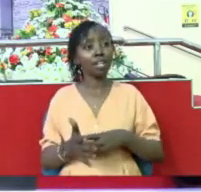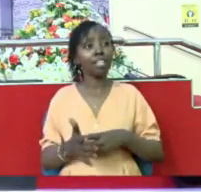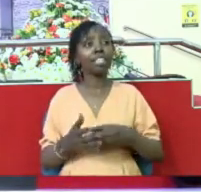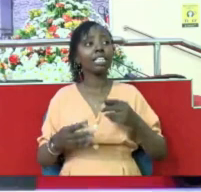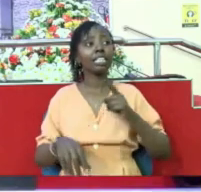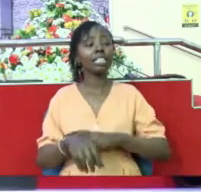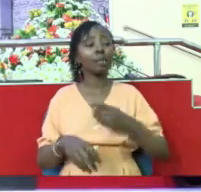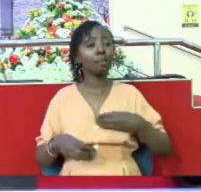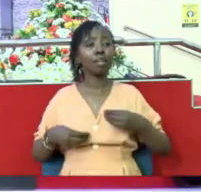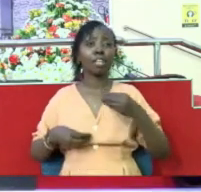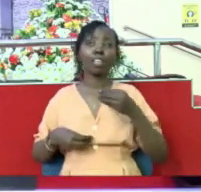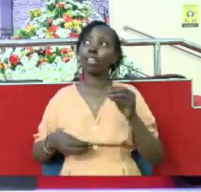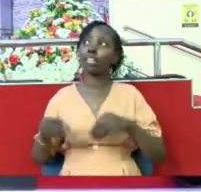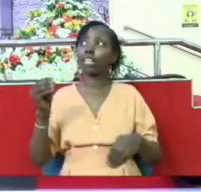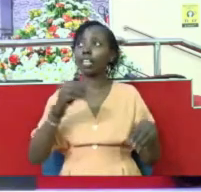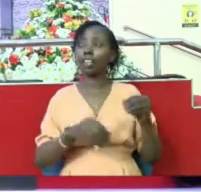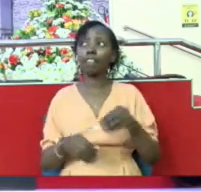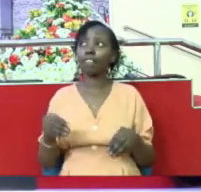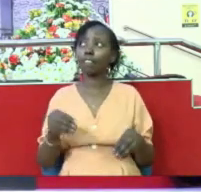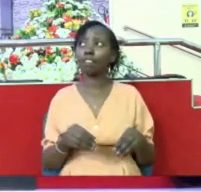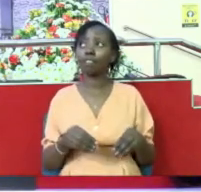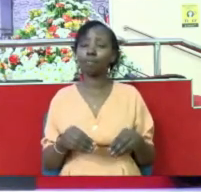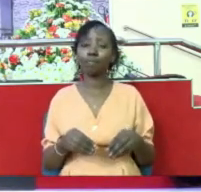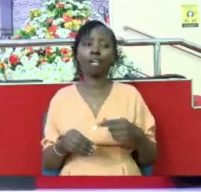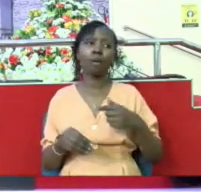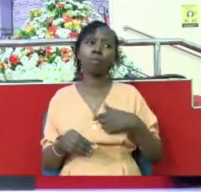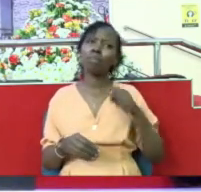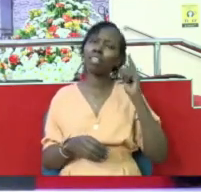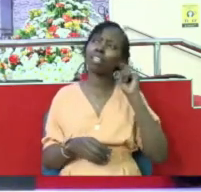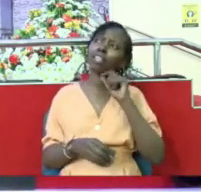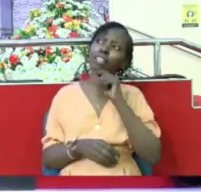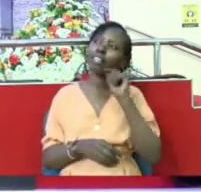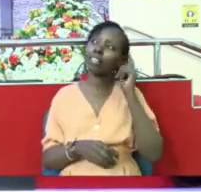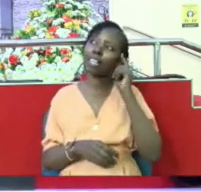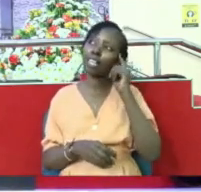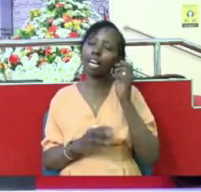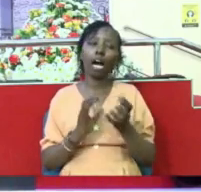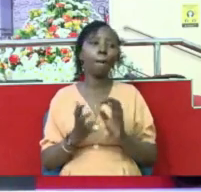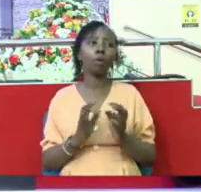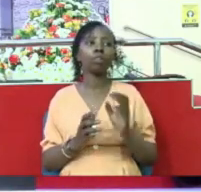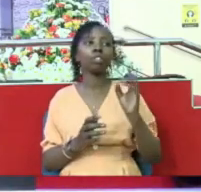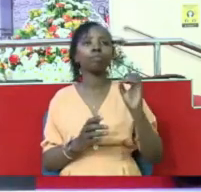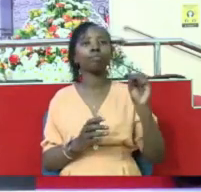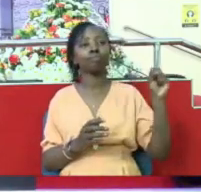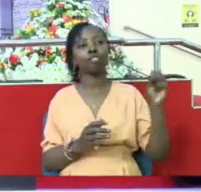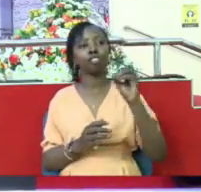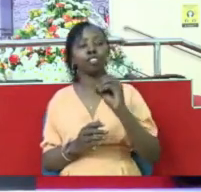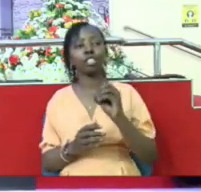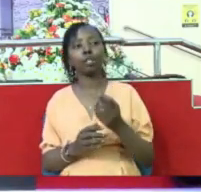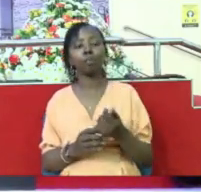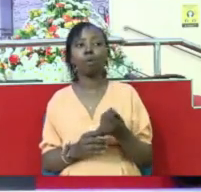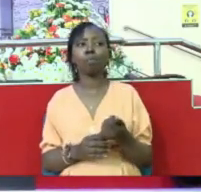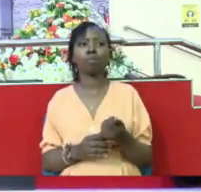the way, I was thinking about 50 the other day. Nikawa nadhania kuhusu shilingi 50. Ni